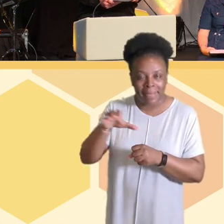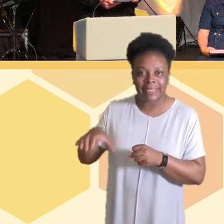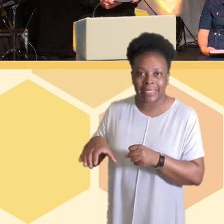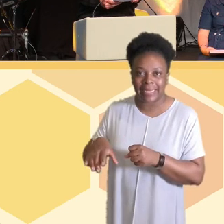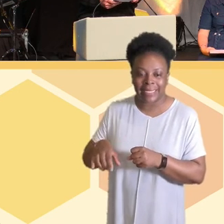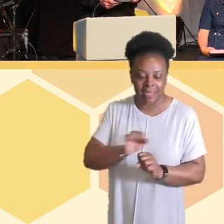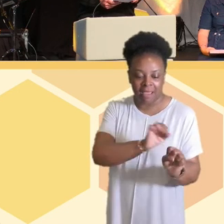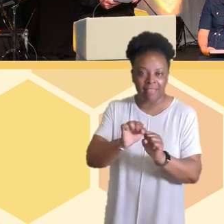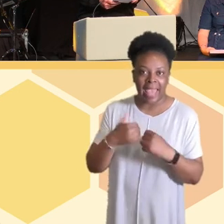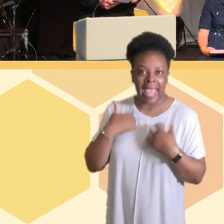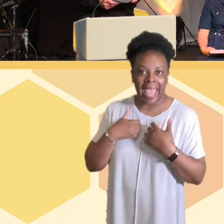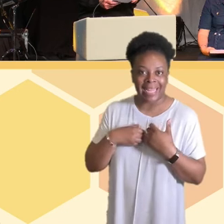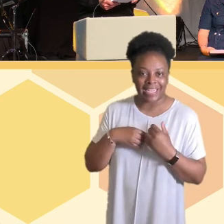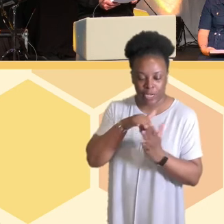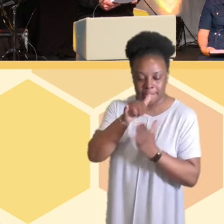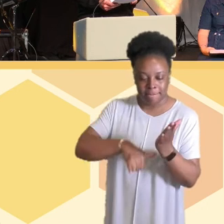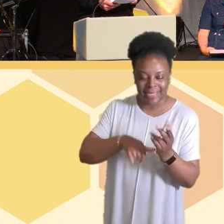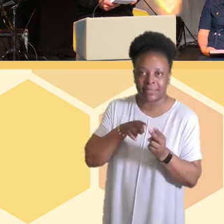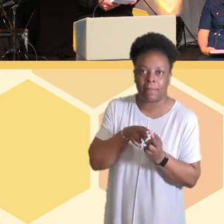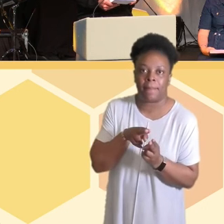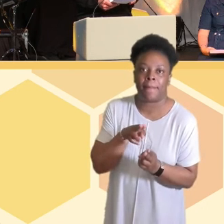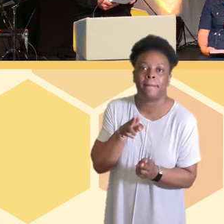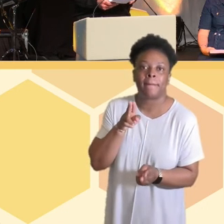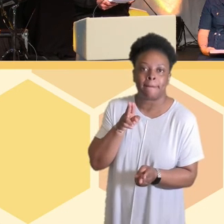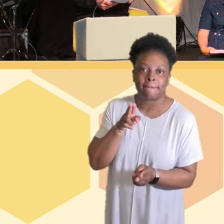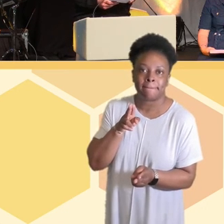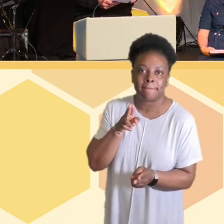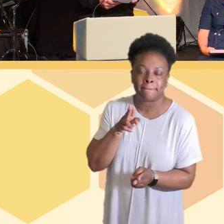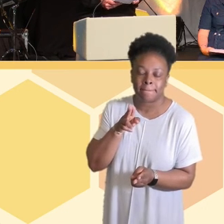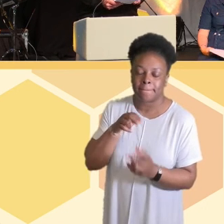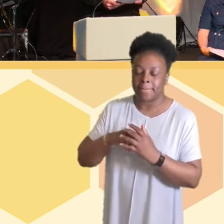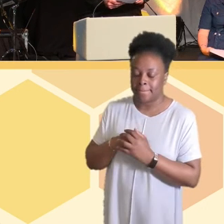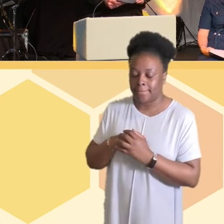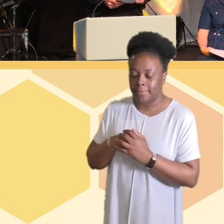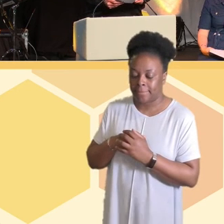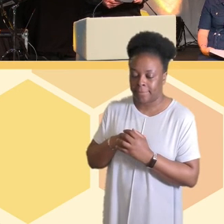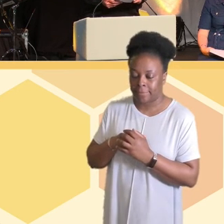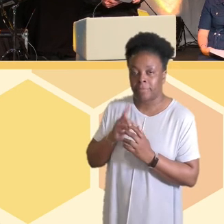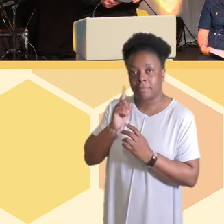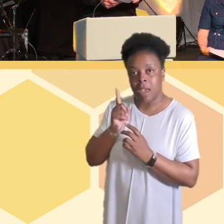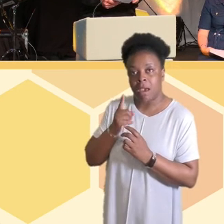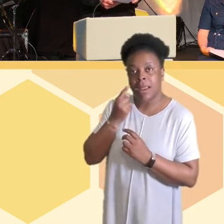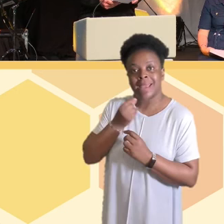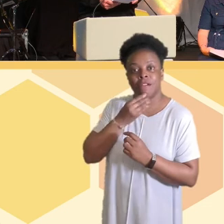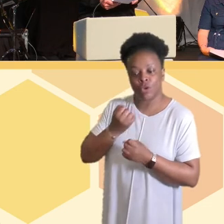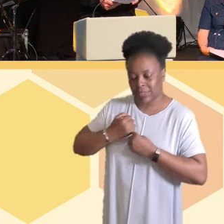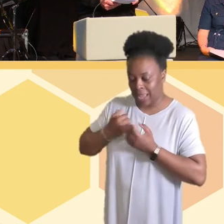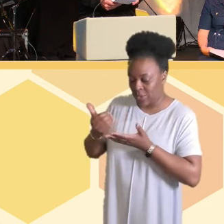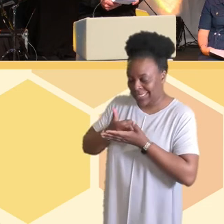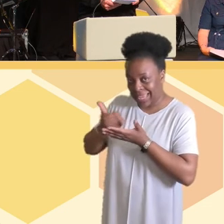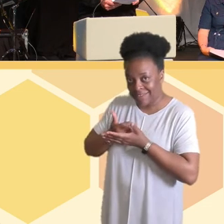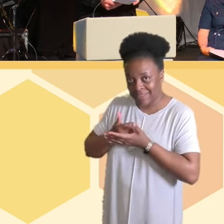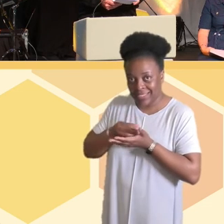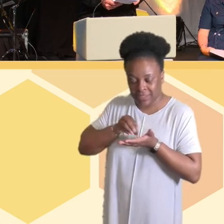However, I request that churches look to allocate a substantial proportion of the savings on deficit